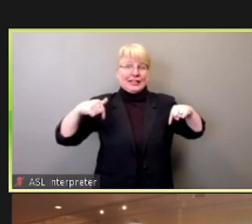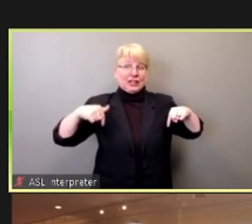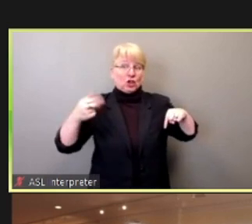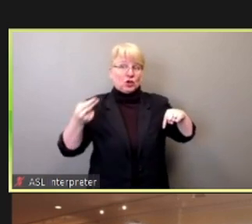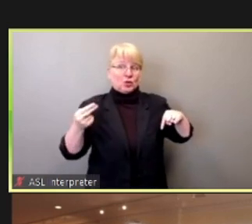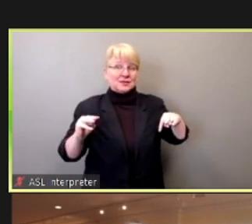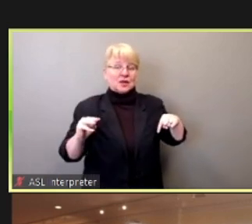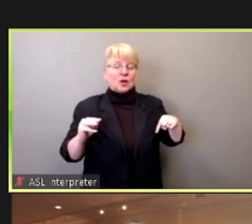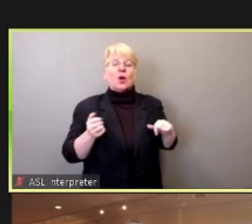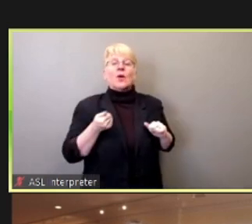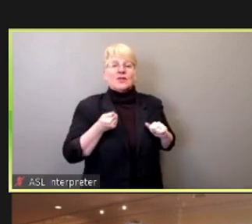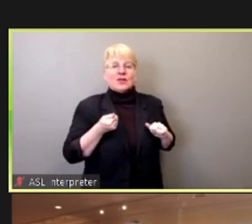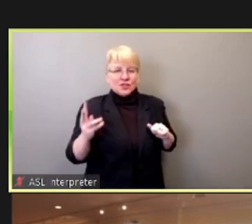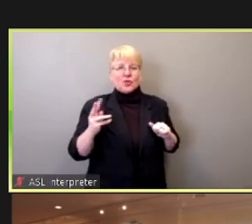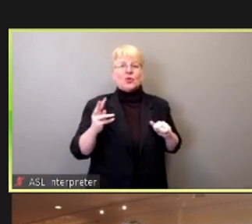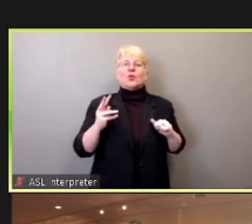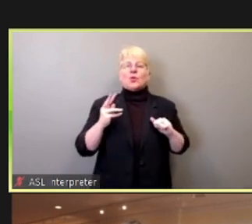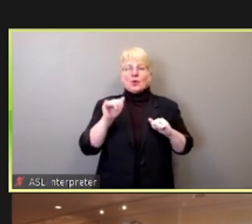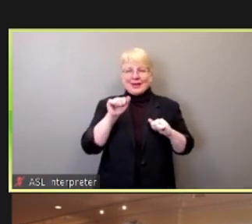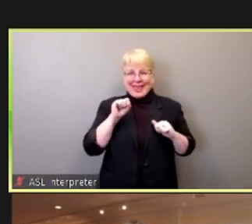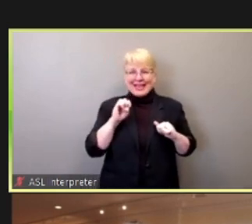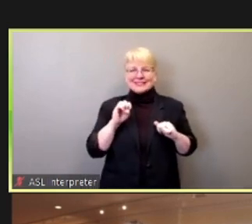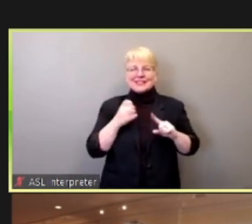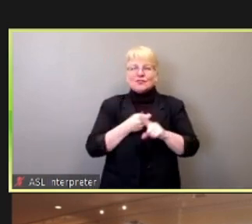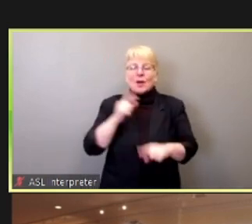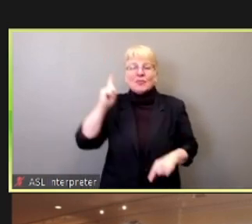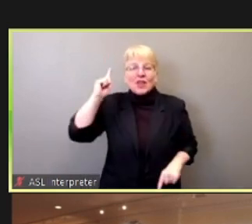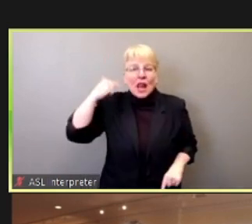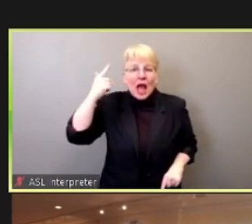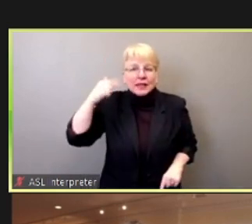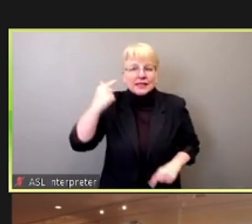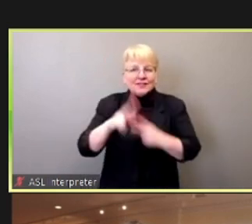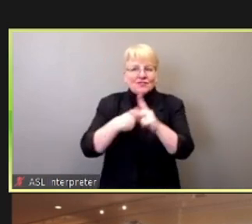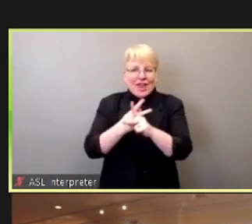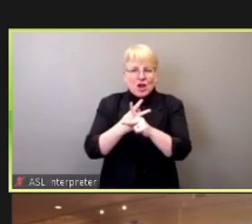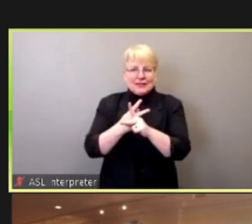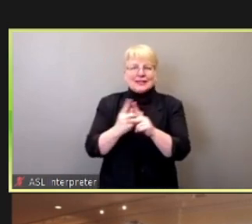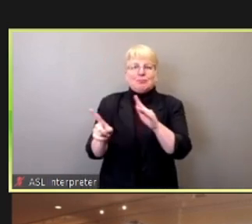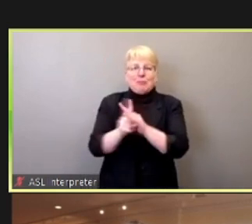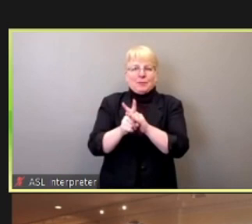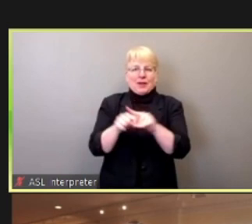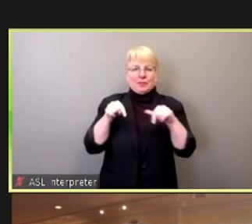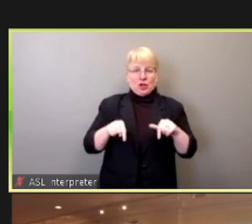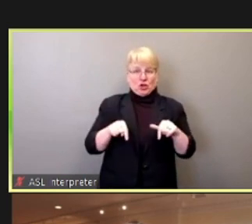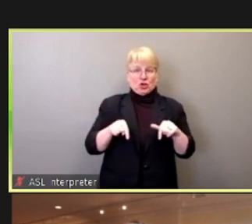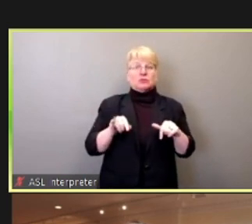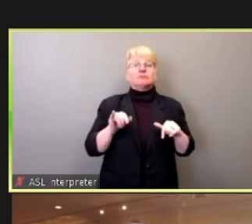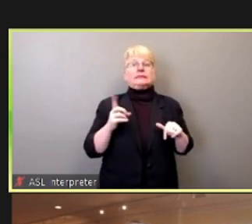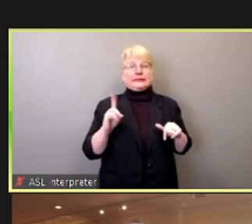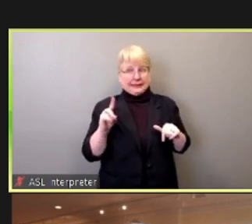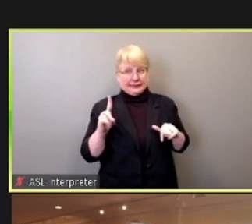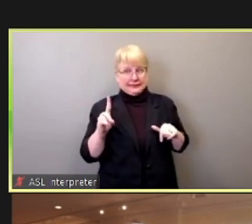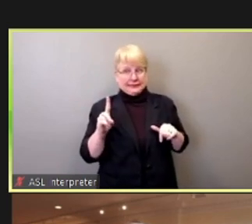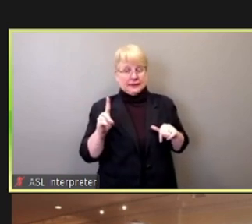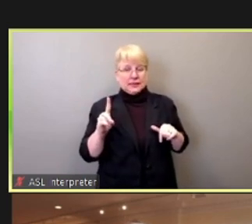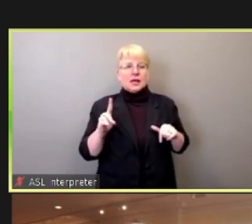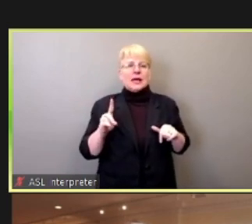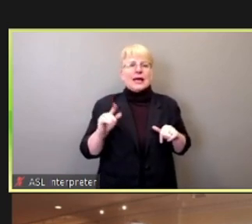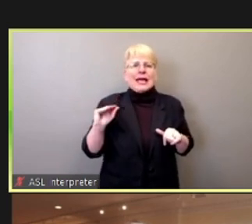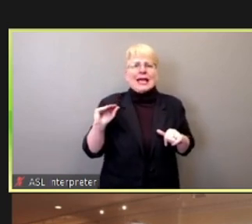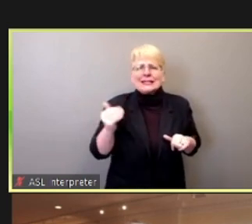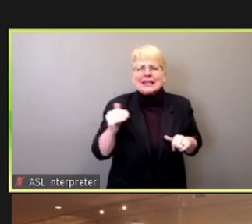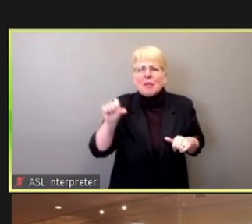of B117, which is the London virus. And the reason we're concerned about this is it seems in other countries, it's spreading a little bit